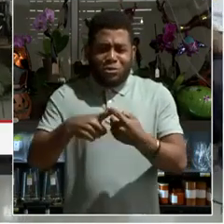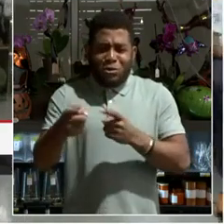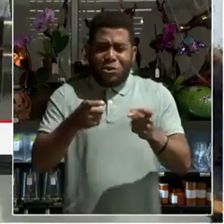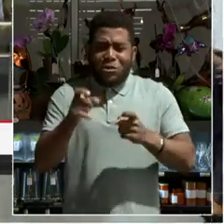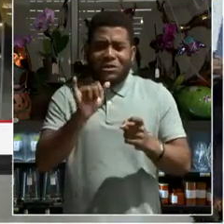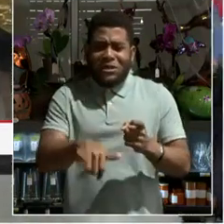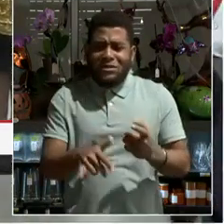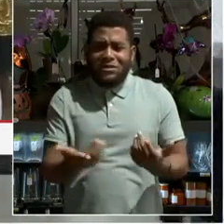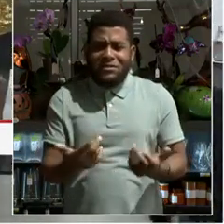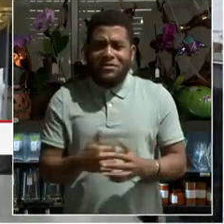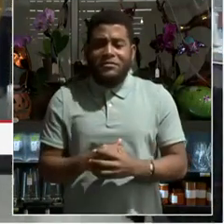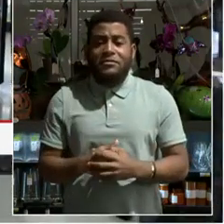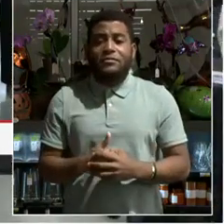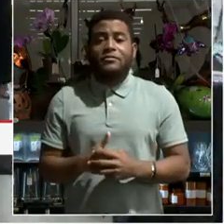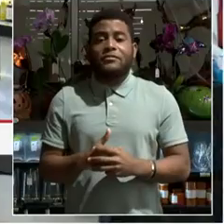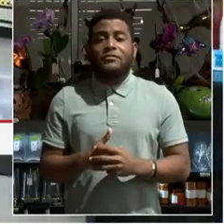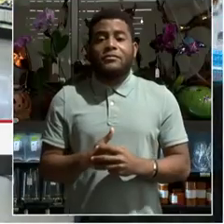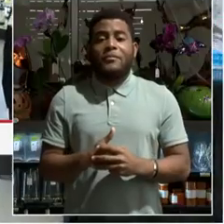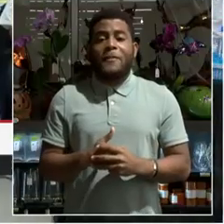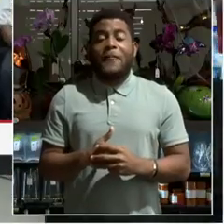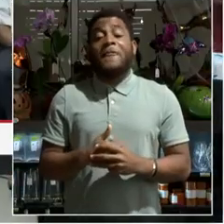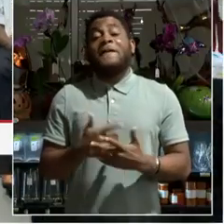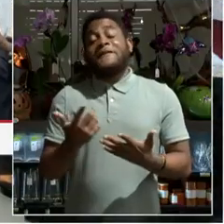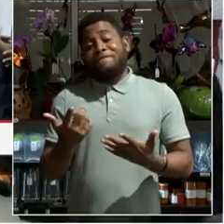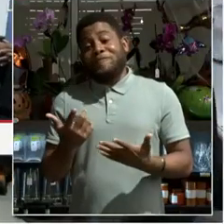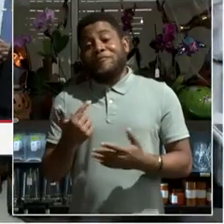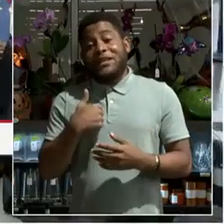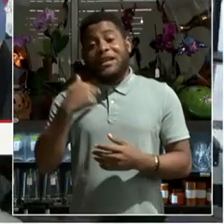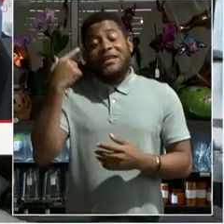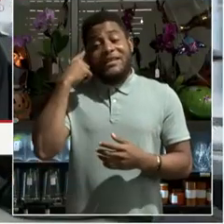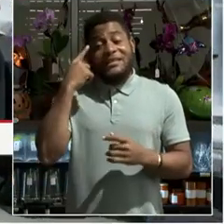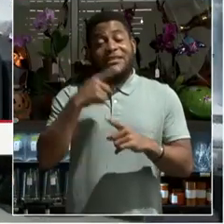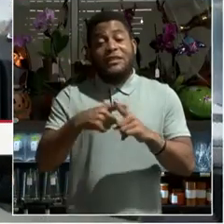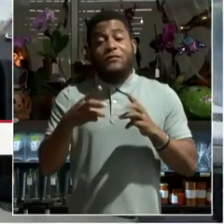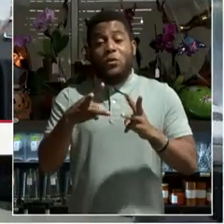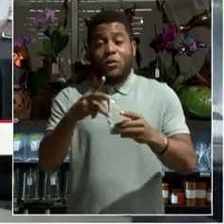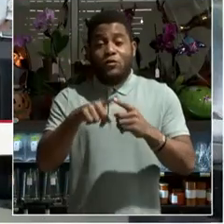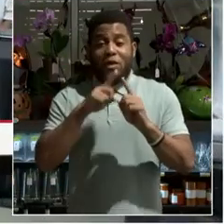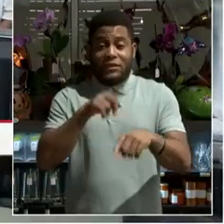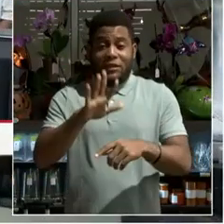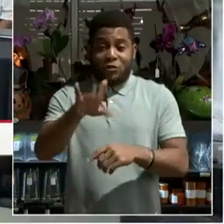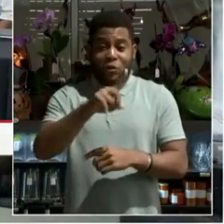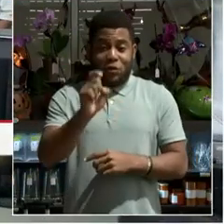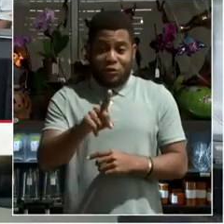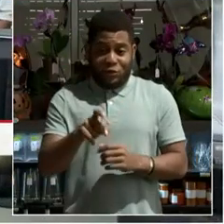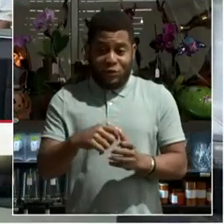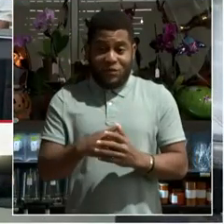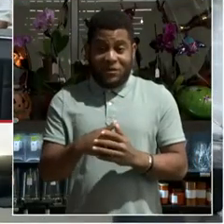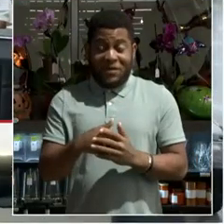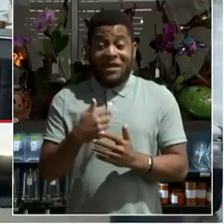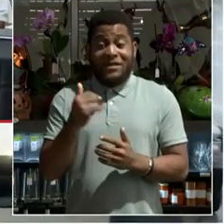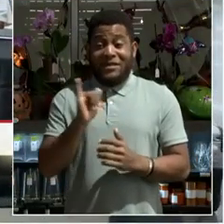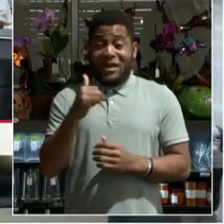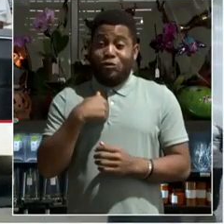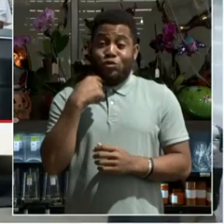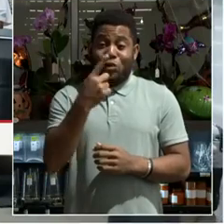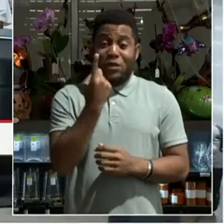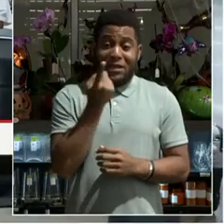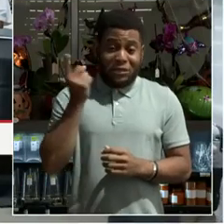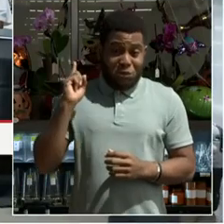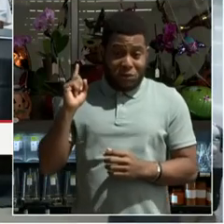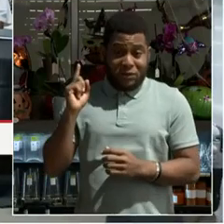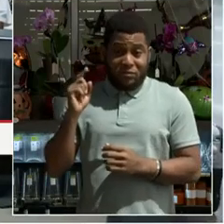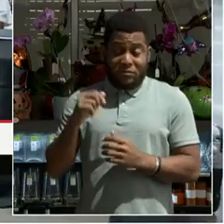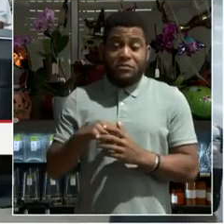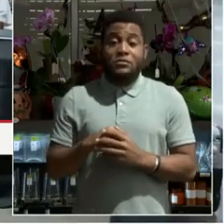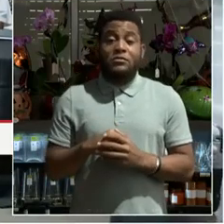I could think of another way to answer your question, or I can just tell you what I told you last week, which is the case.